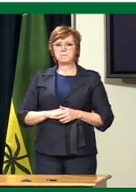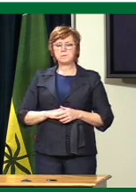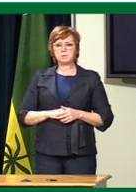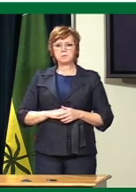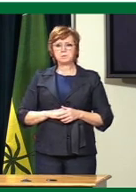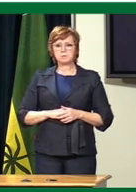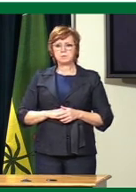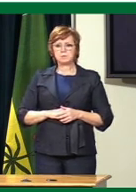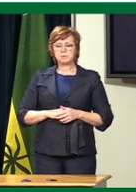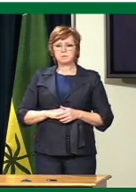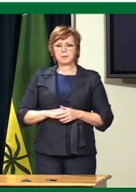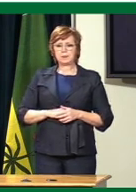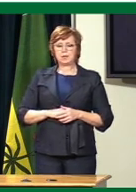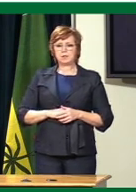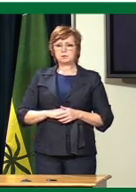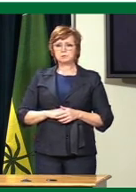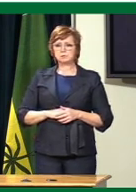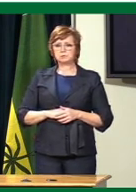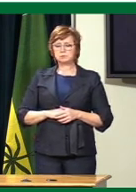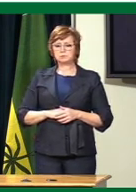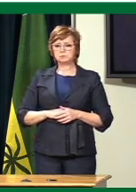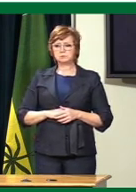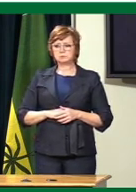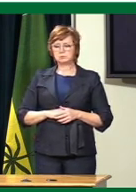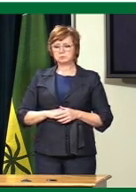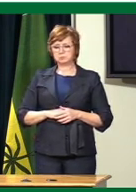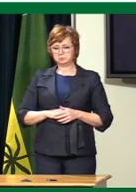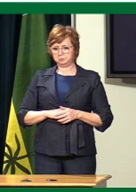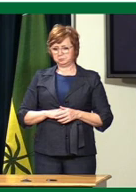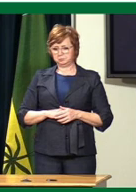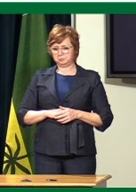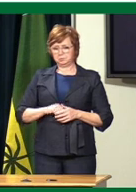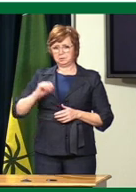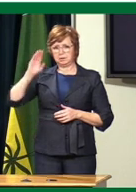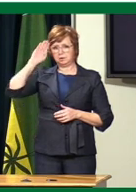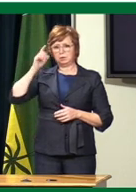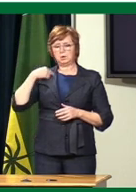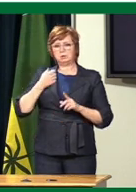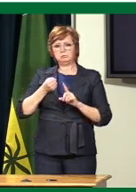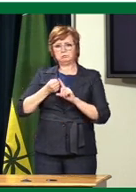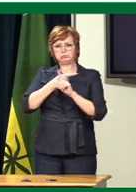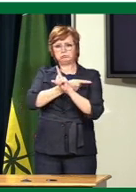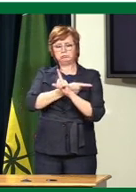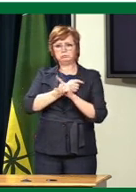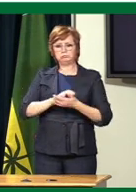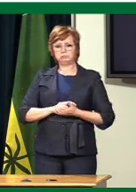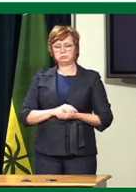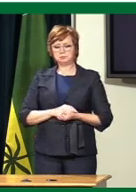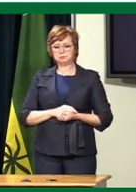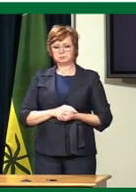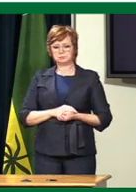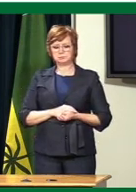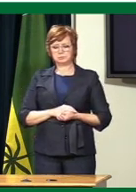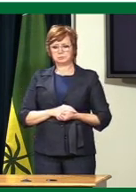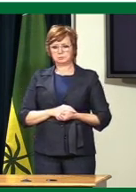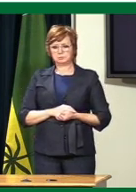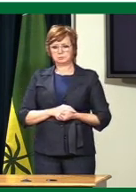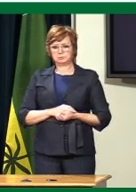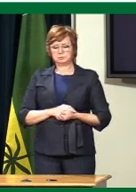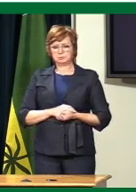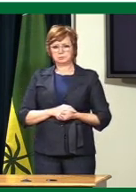Hi there. Thank you very much for taking my call. This is a little bit of a different topic, but I was wondering whether any of you had knowledge